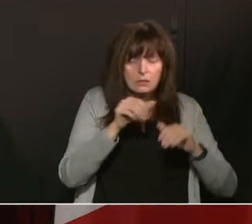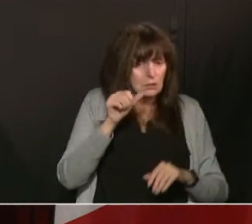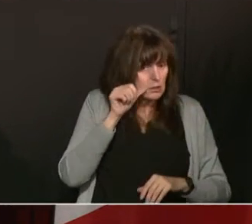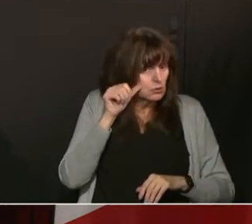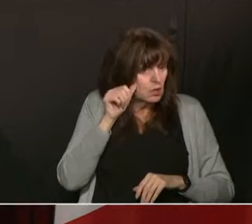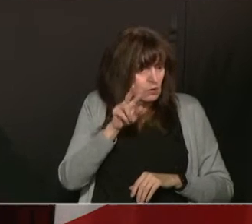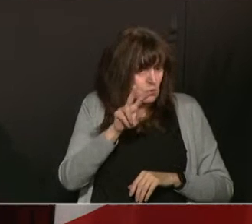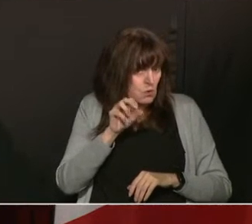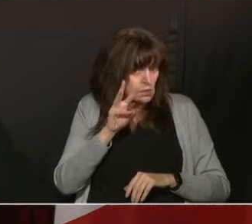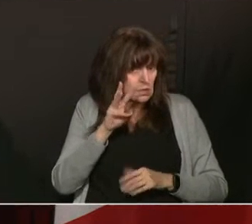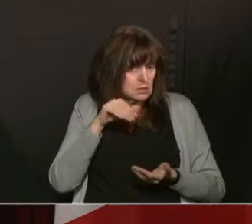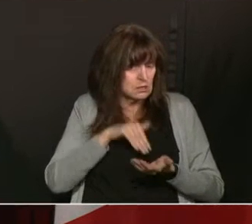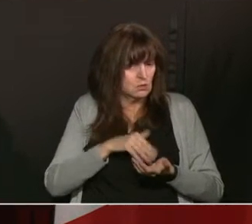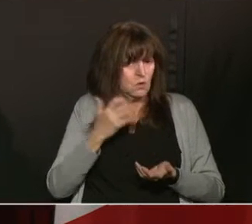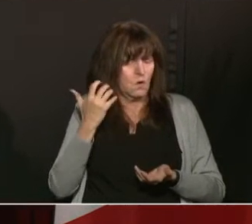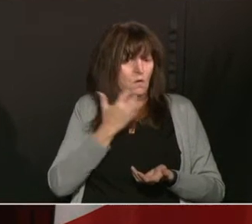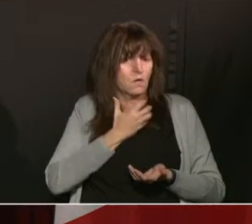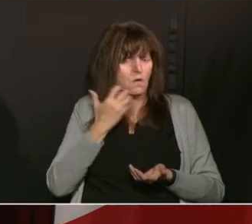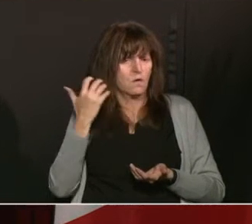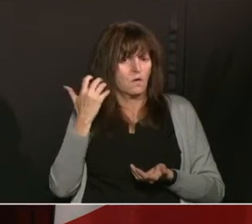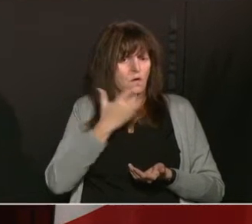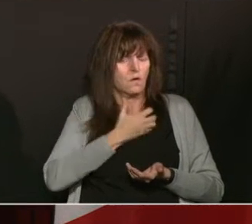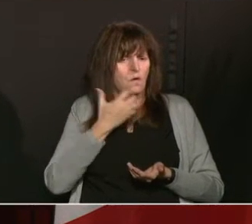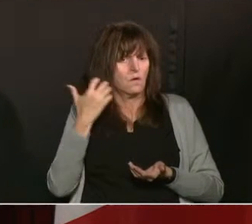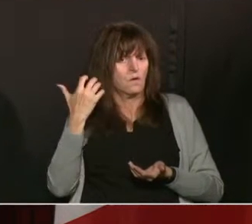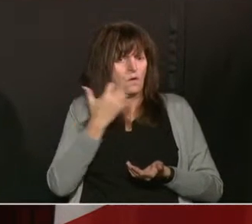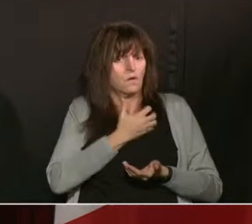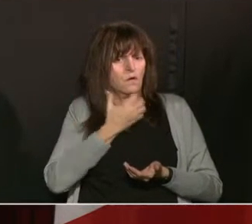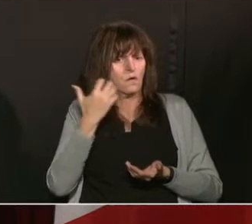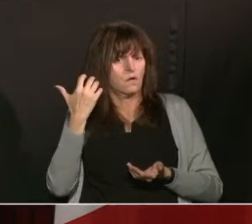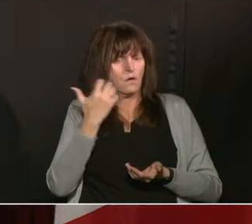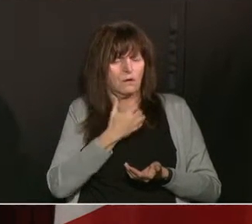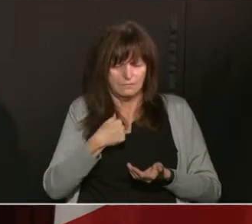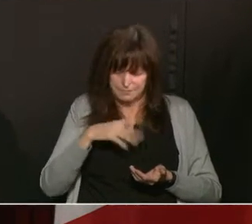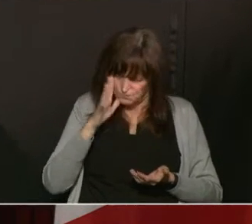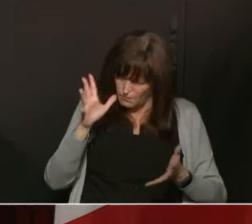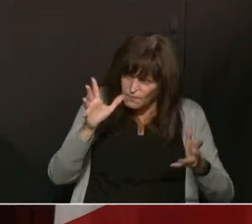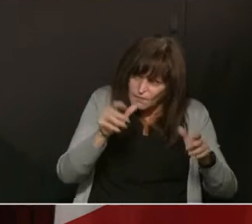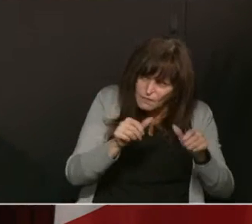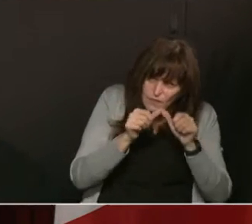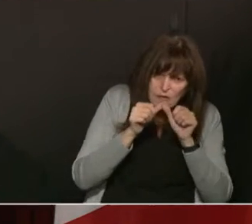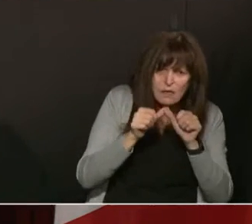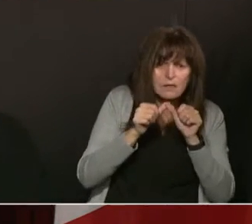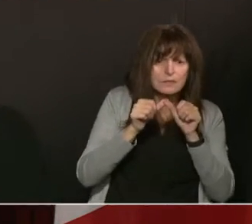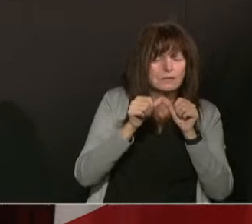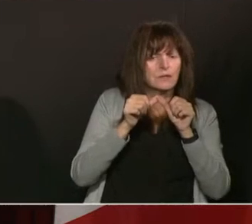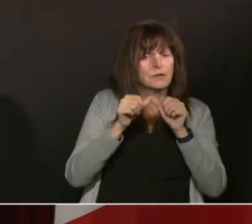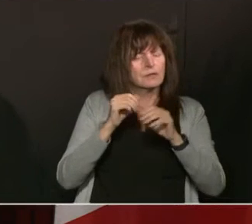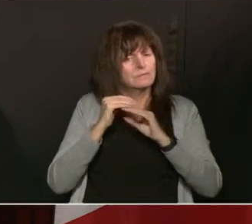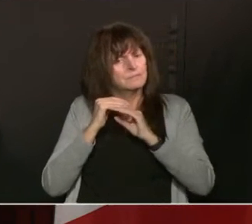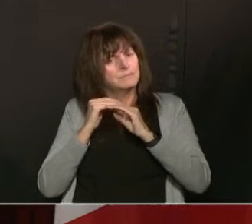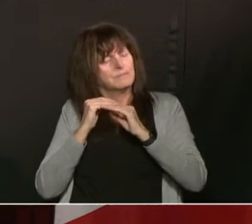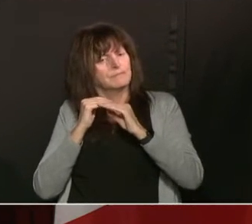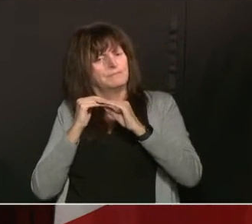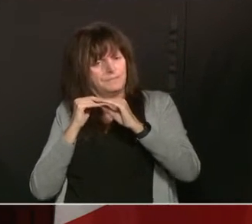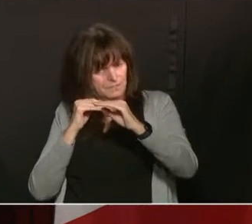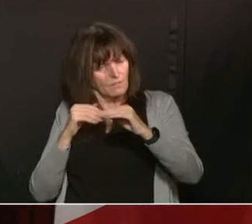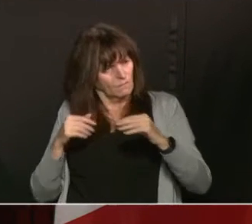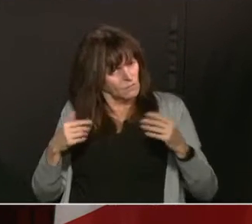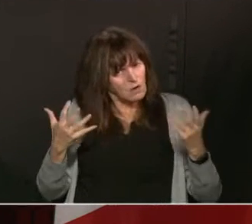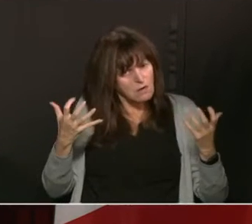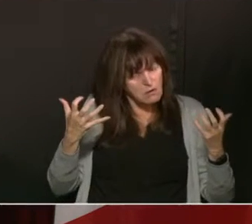think we're going to be able to continue with that provision of immunization to individuals. I'm